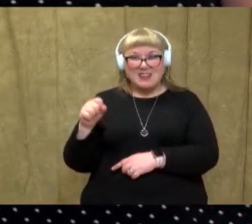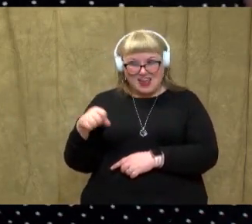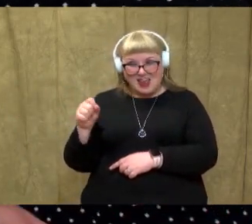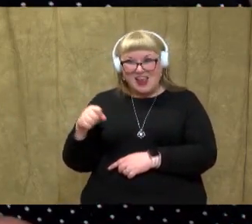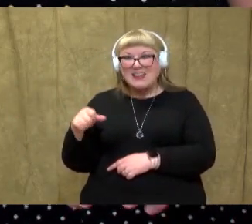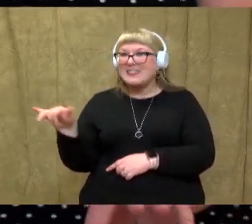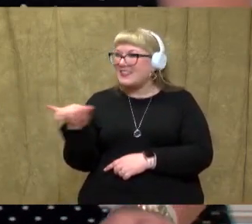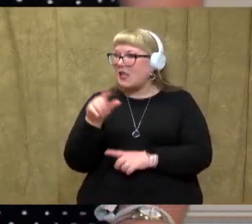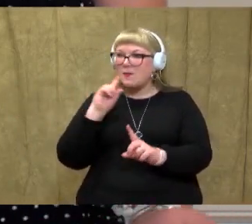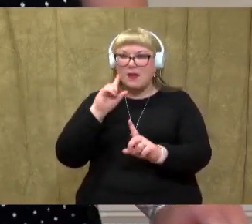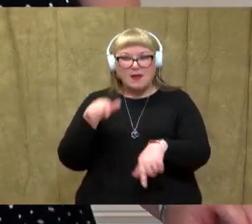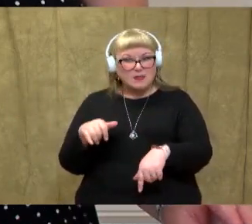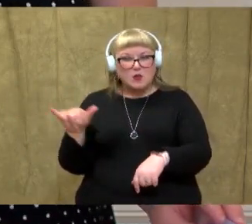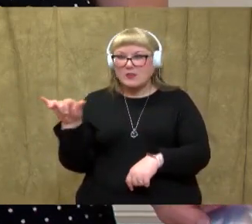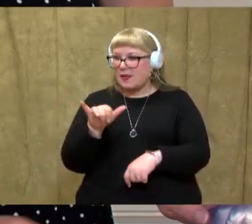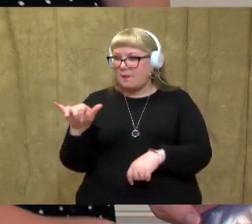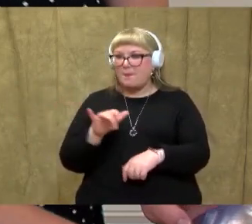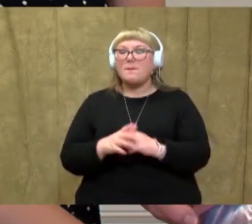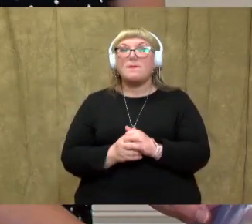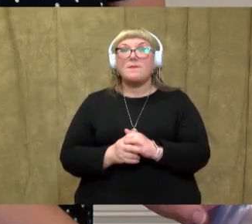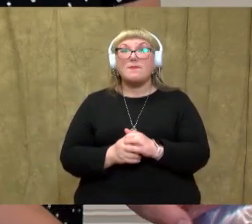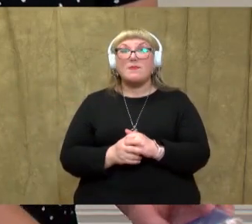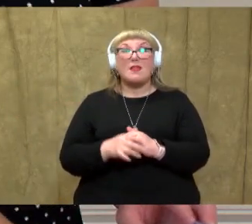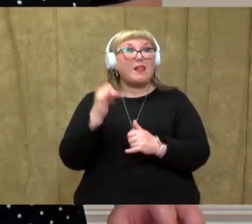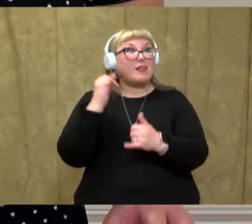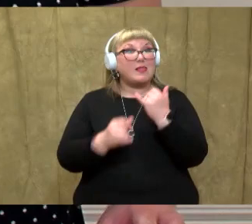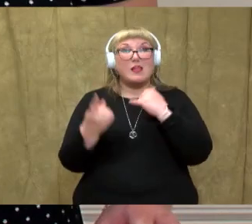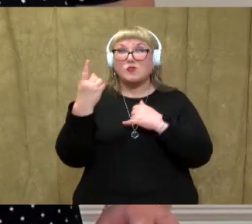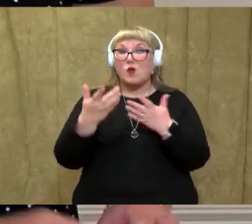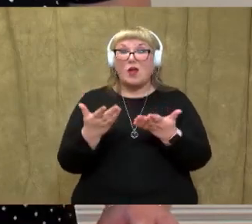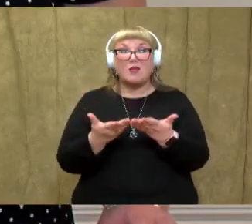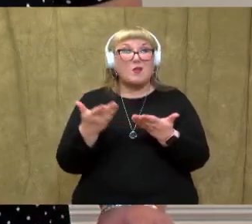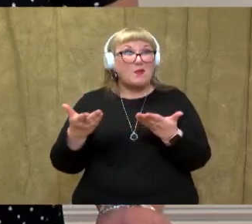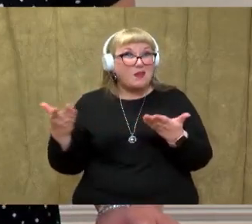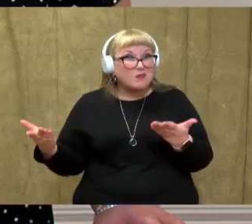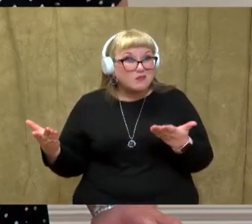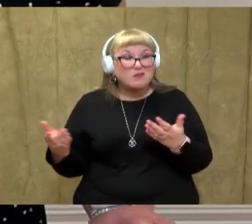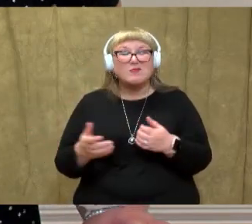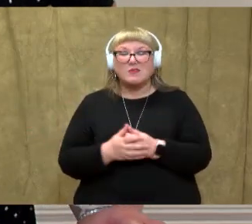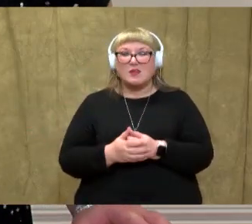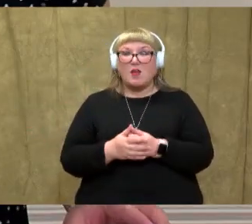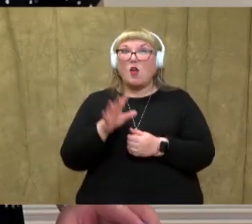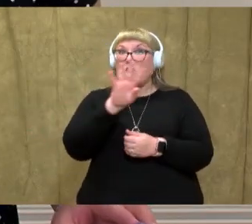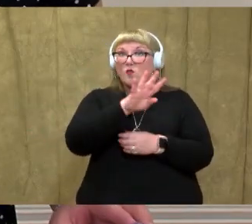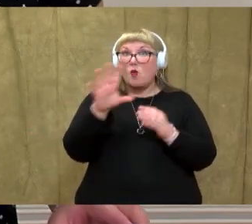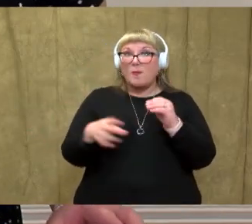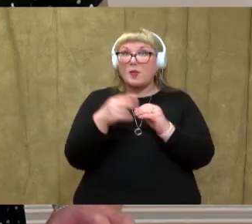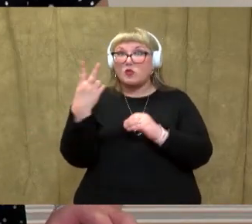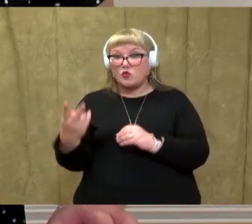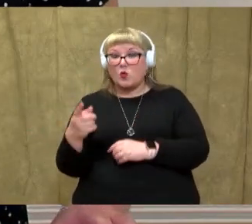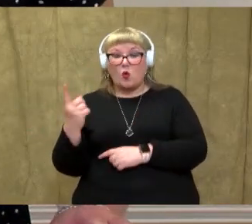We did. Our last way is our math manipulatives. 4 plus 2. 1,